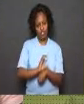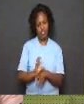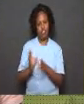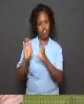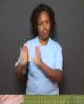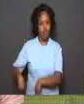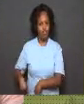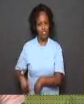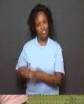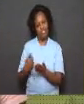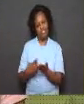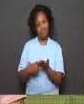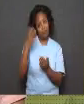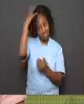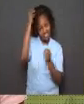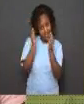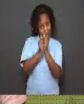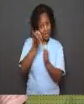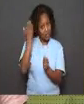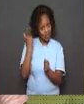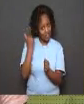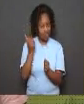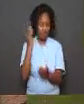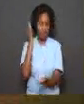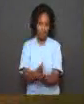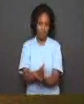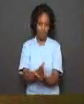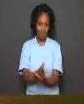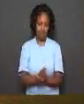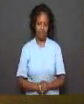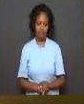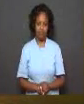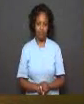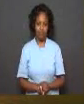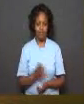its share of control in the government. The